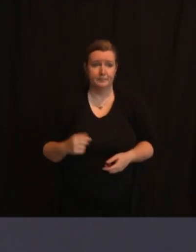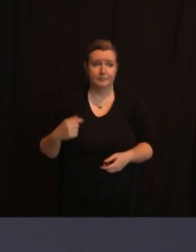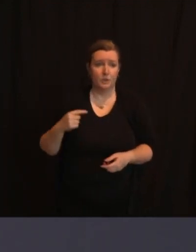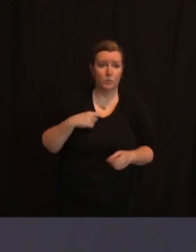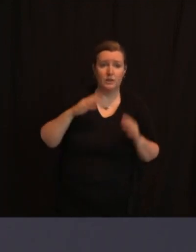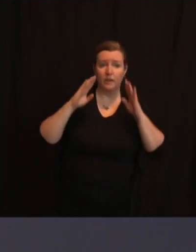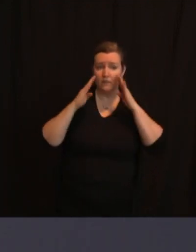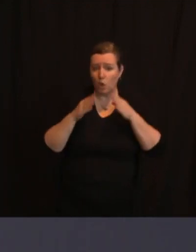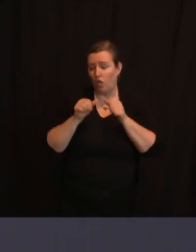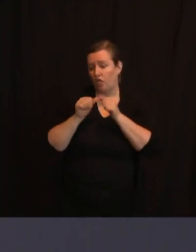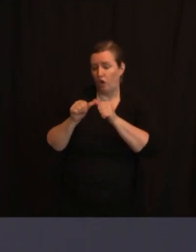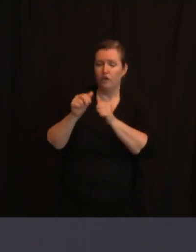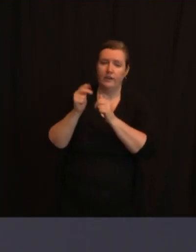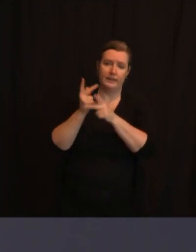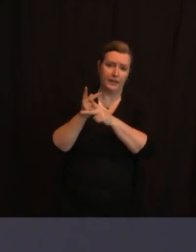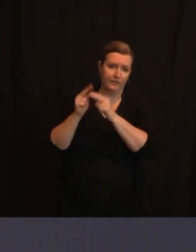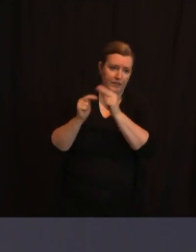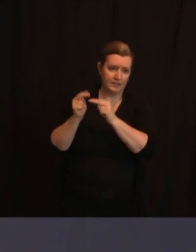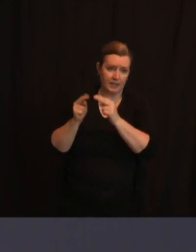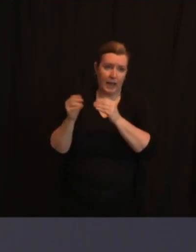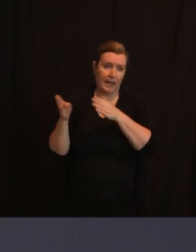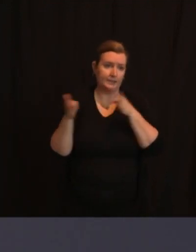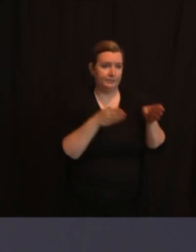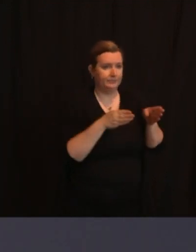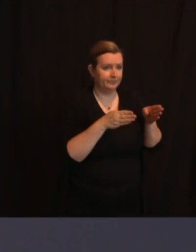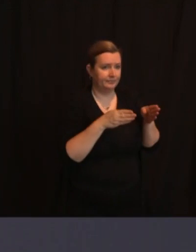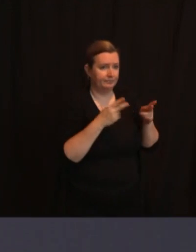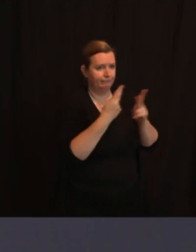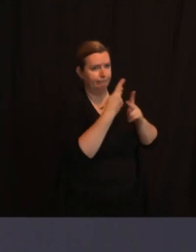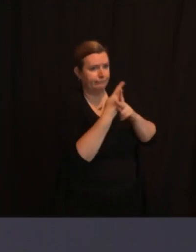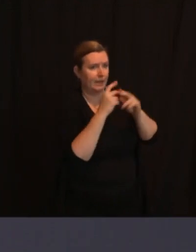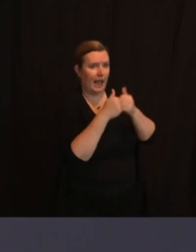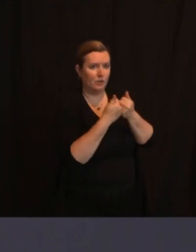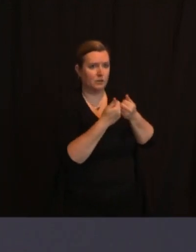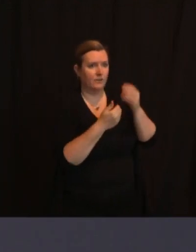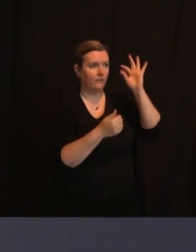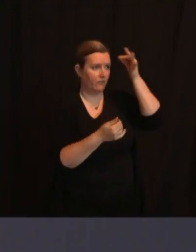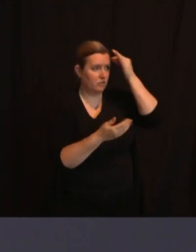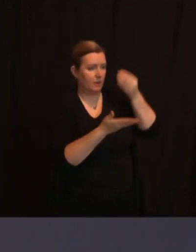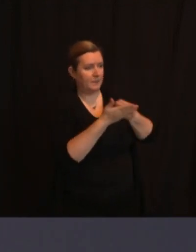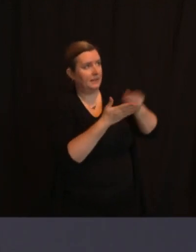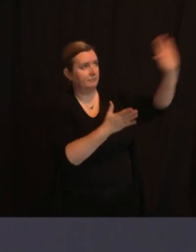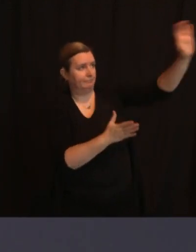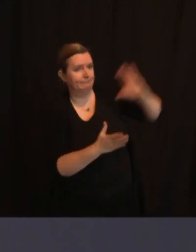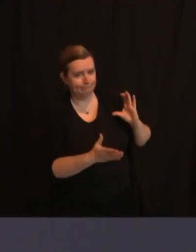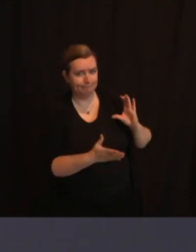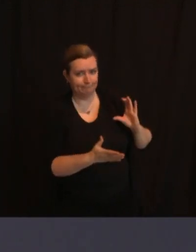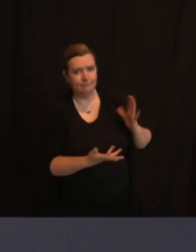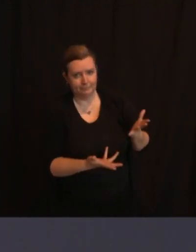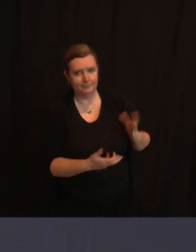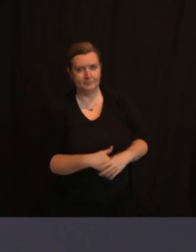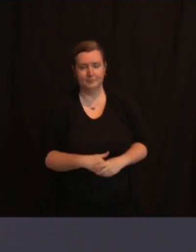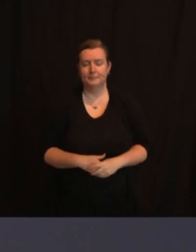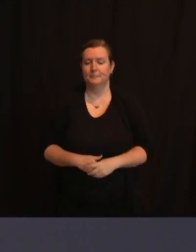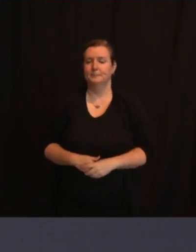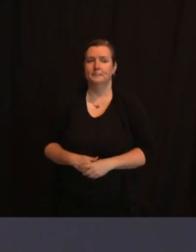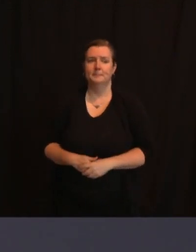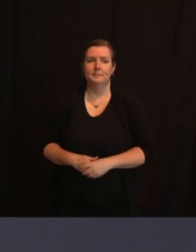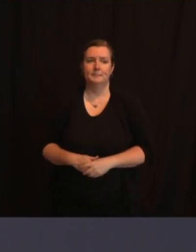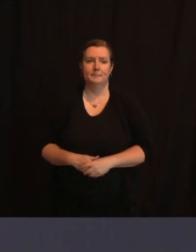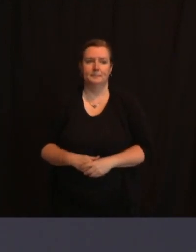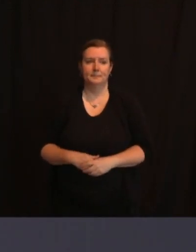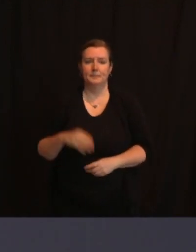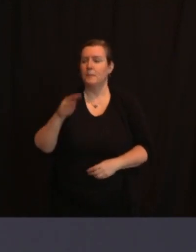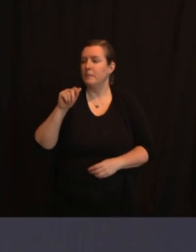going around trying to figure out how we can get federal money. But within the CARES Act, Matt, do you want to comment on about the guidance? I think broadly speaking,